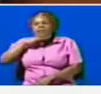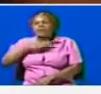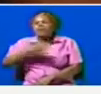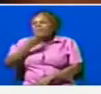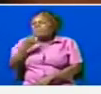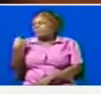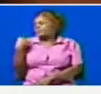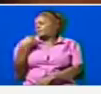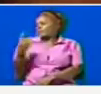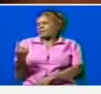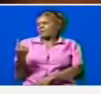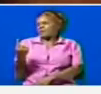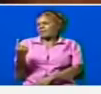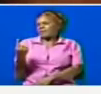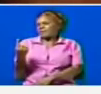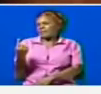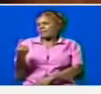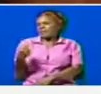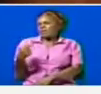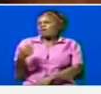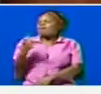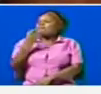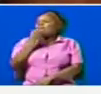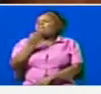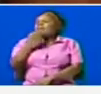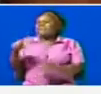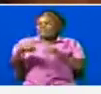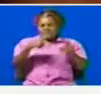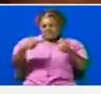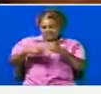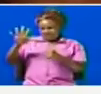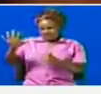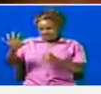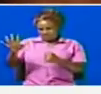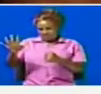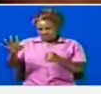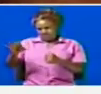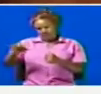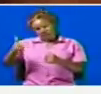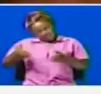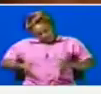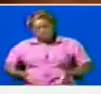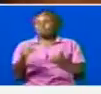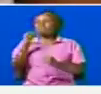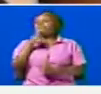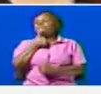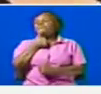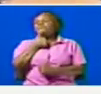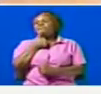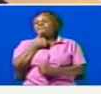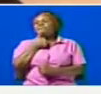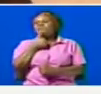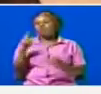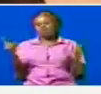vile watu vile Jacom juzi alisema Kisumu, vile Kenyatta aliua watu hiyo mwaka wa 1965, watu wengine wazaliwa upya. Pengine wewe